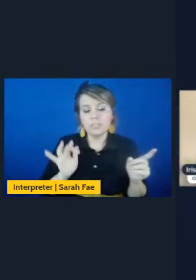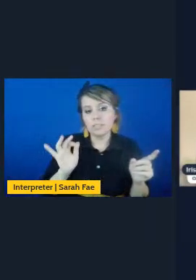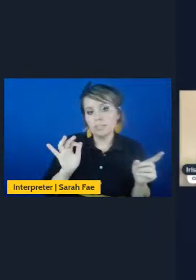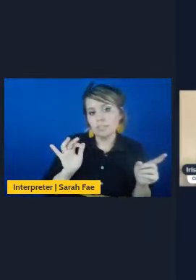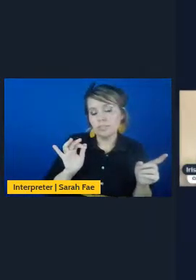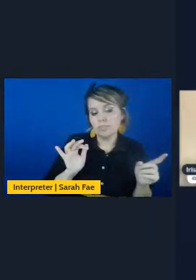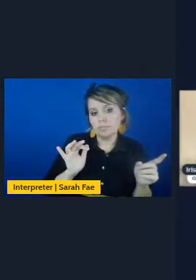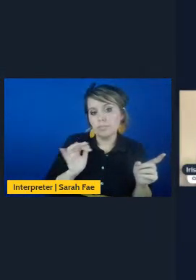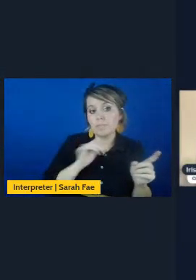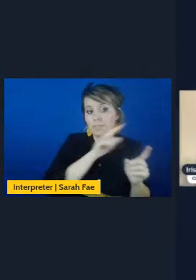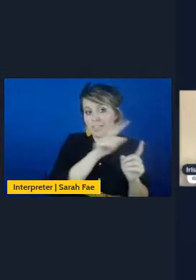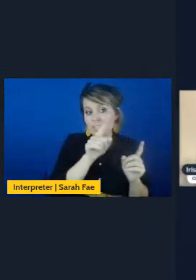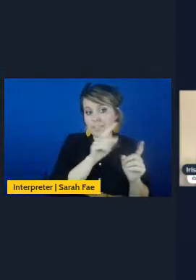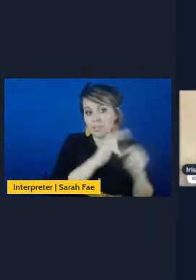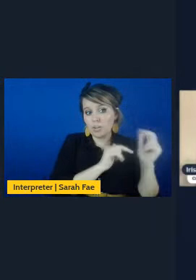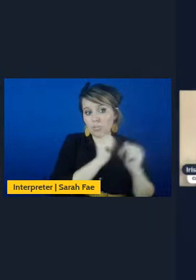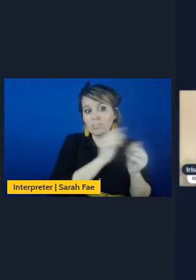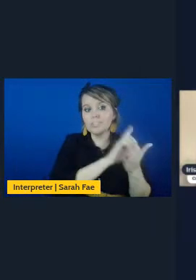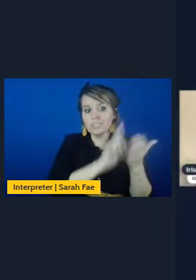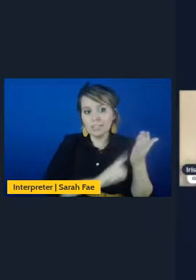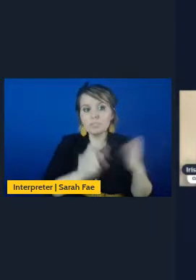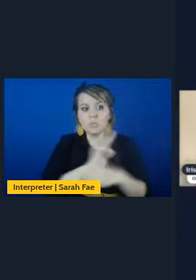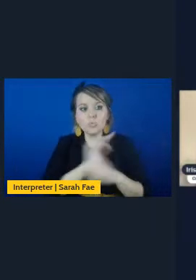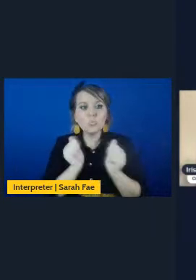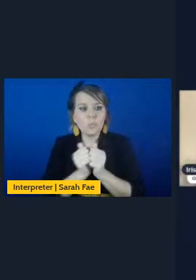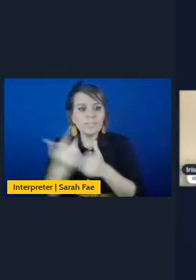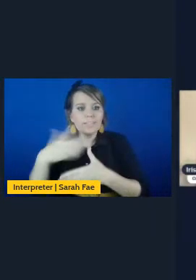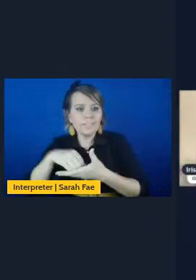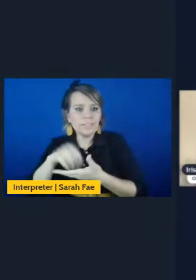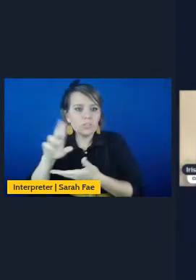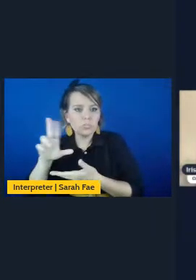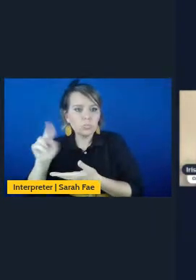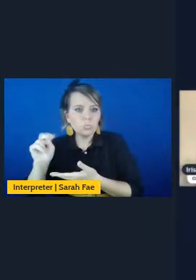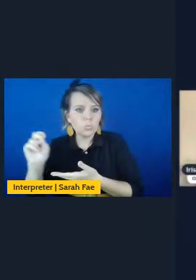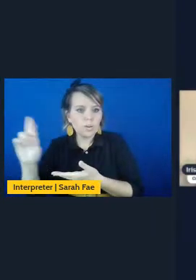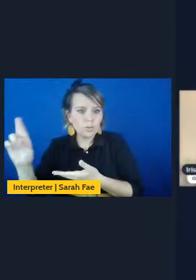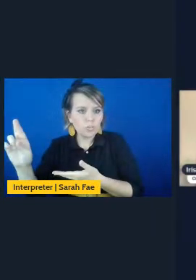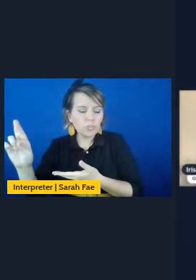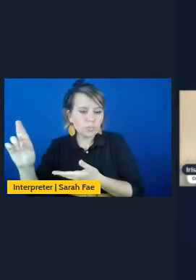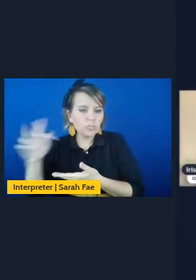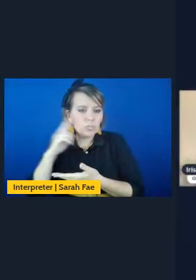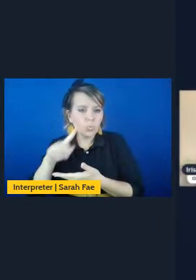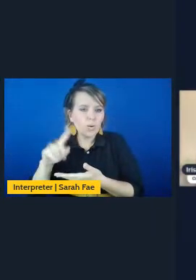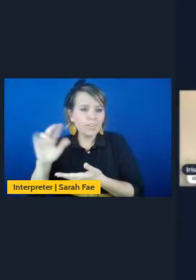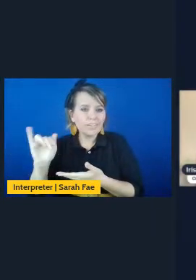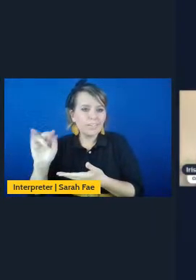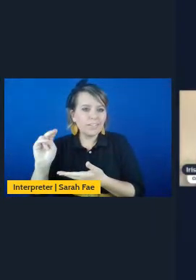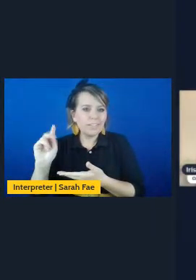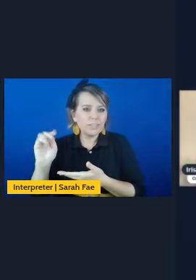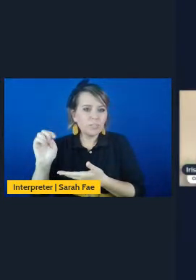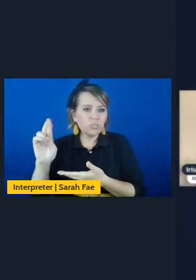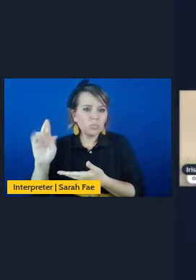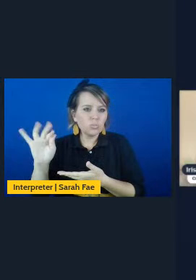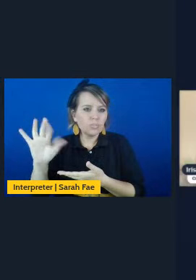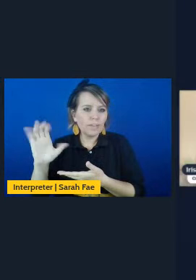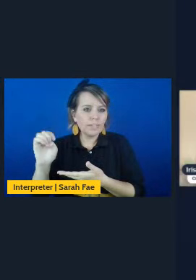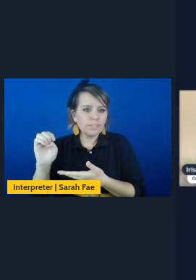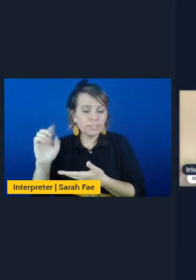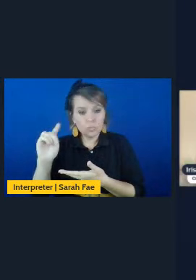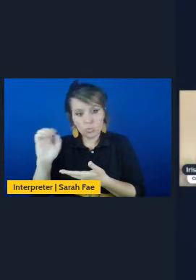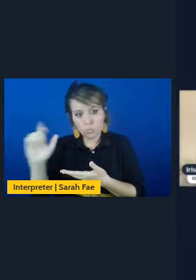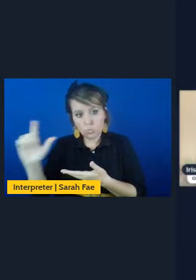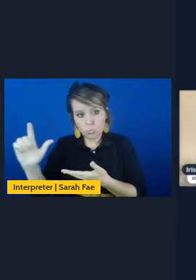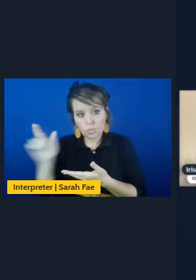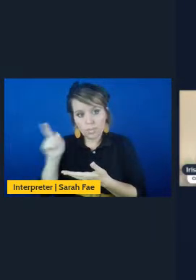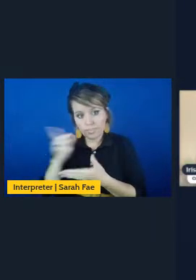actually designed to be used with the integration runner command line interface tool. So this part here is important